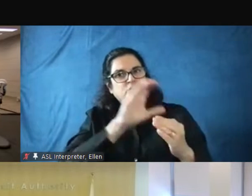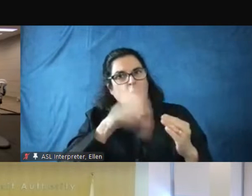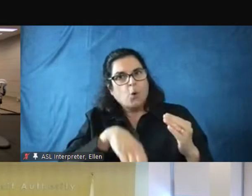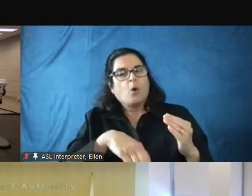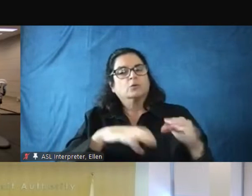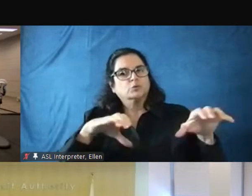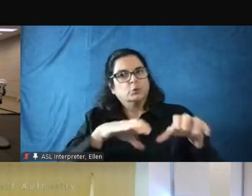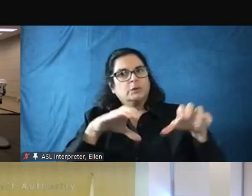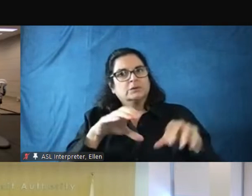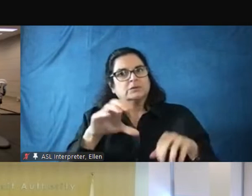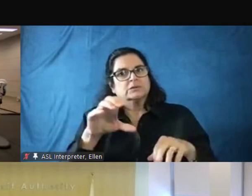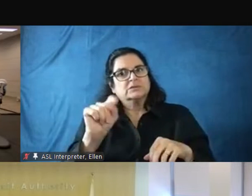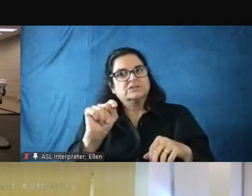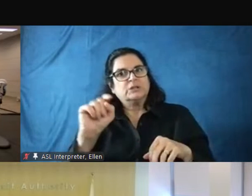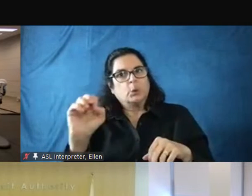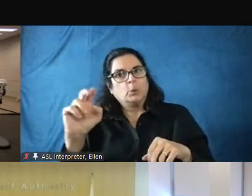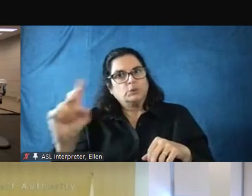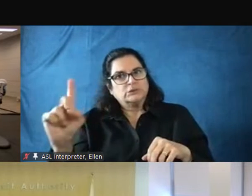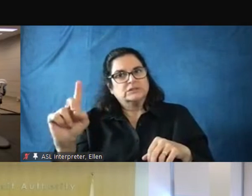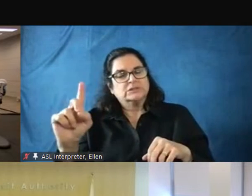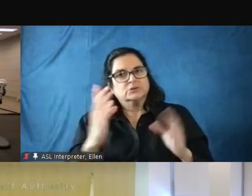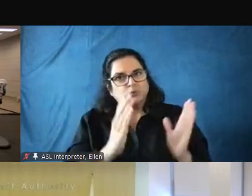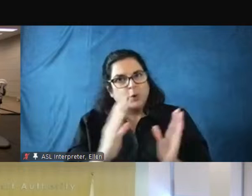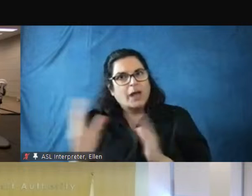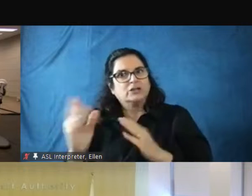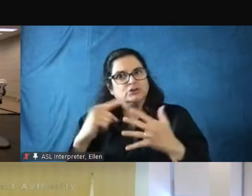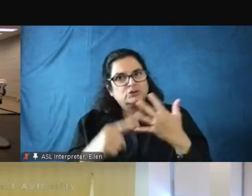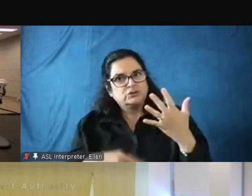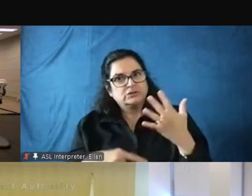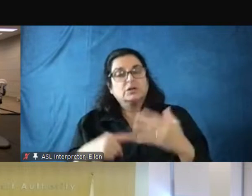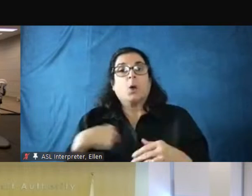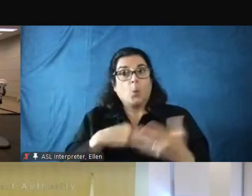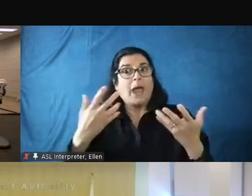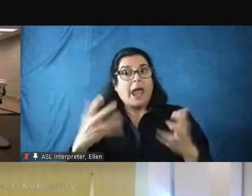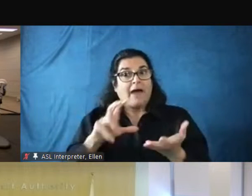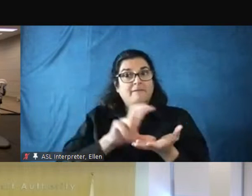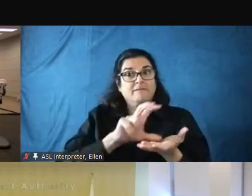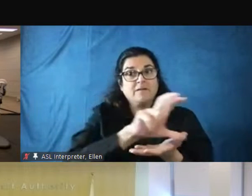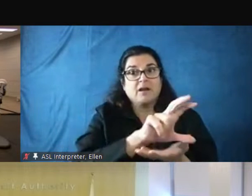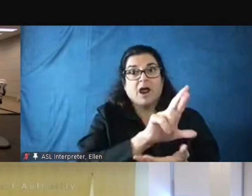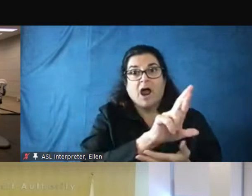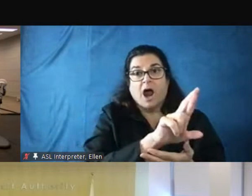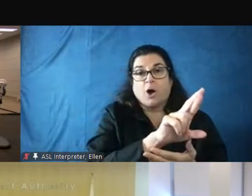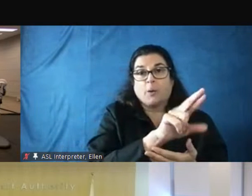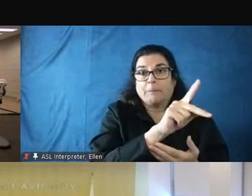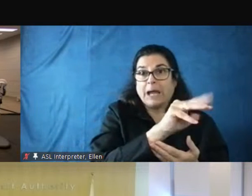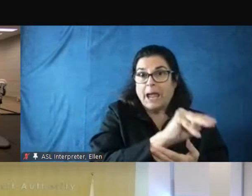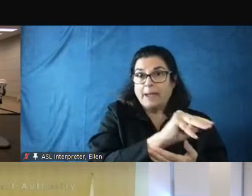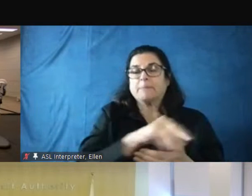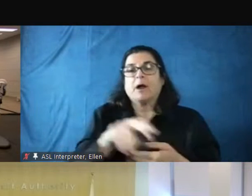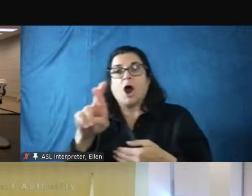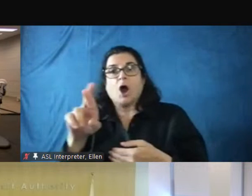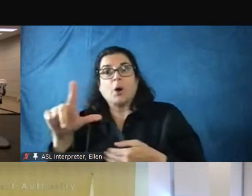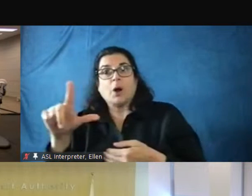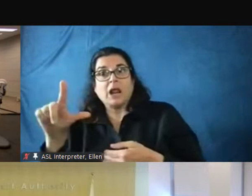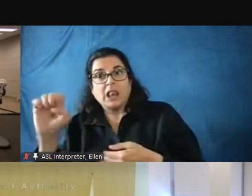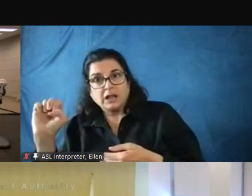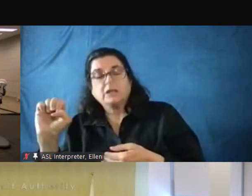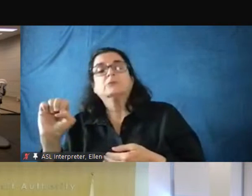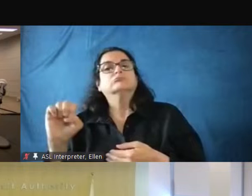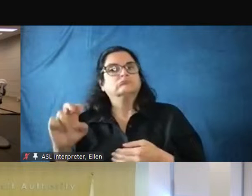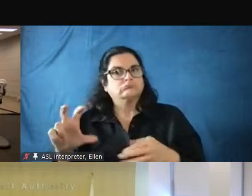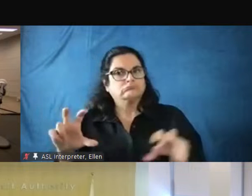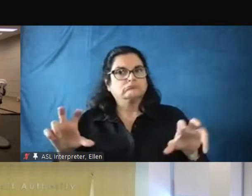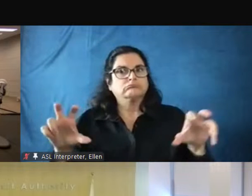strategies as part of that effort. I know that we have funded both RPM and RLE some significant amount of work